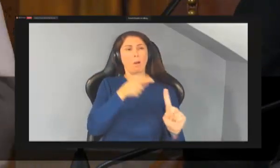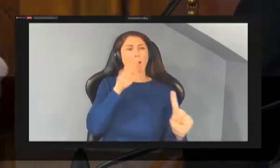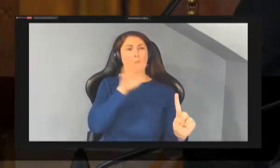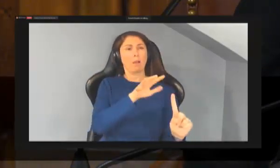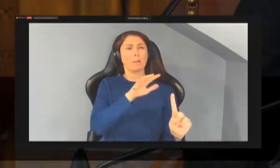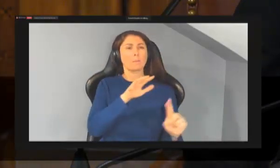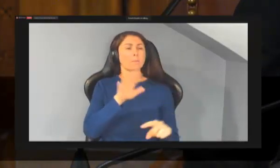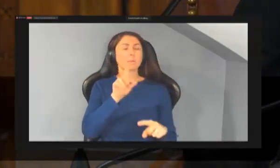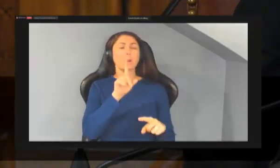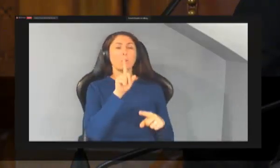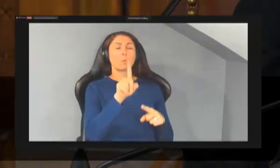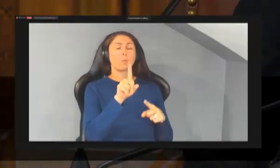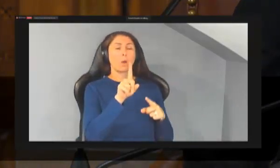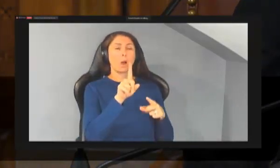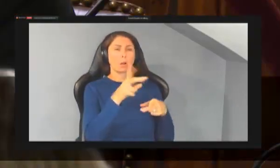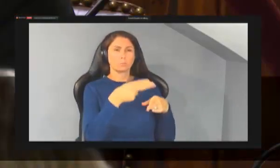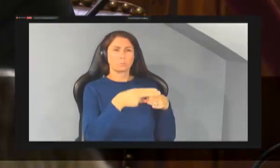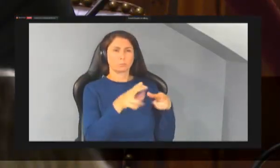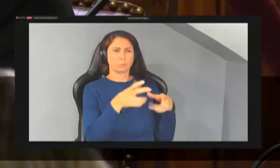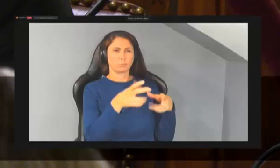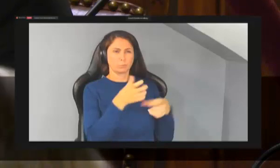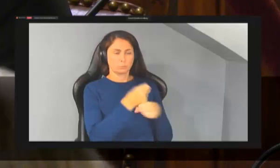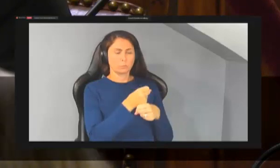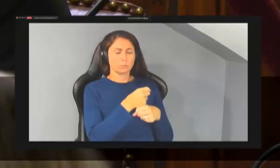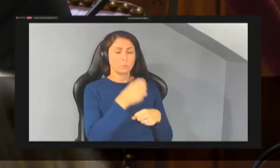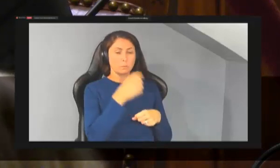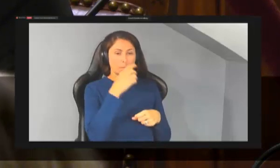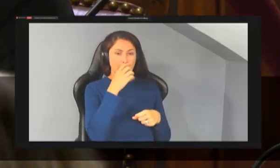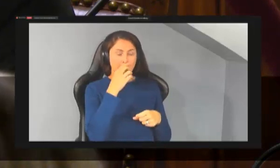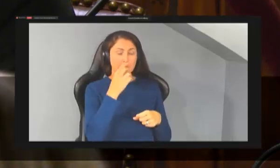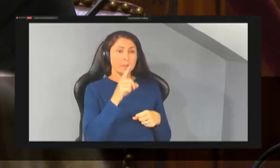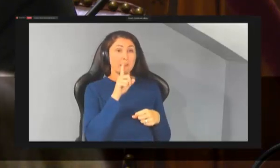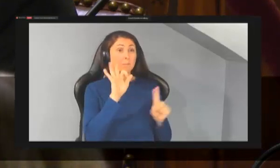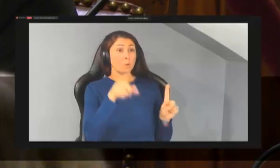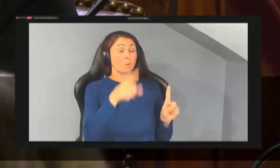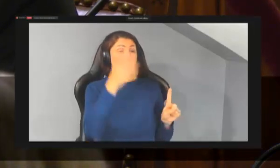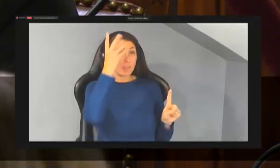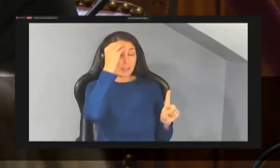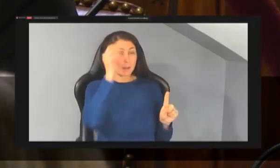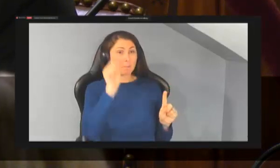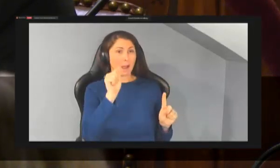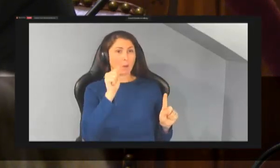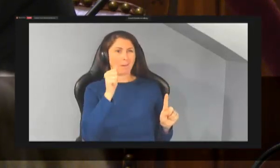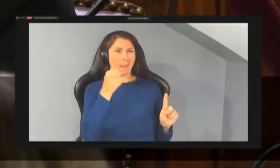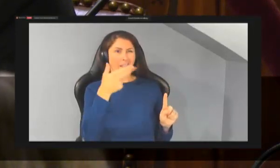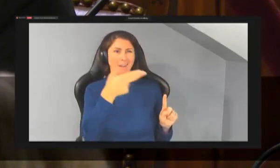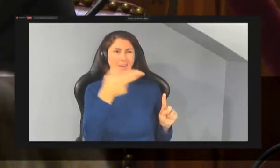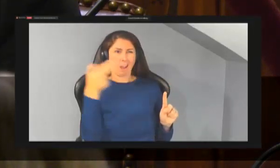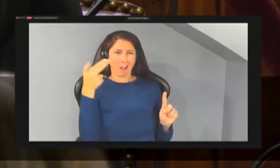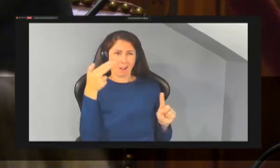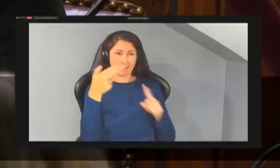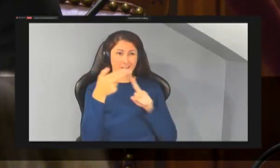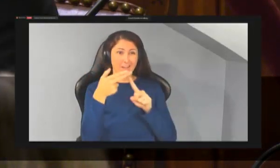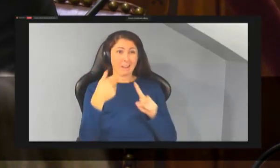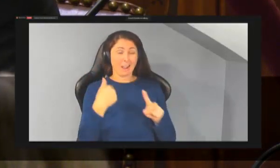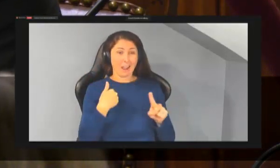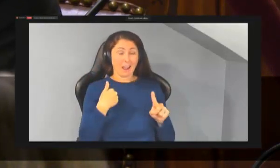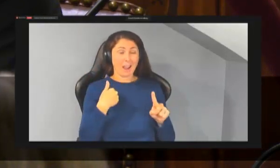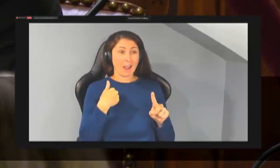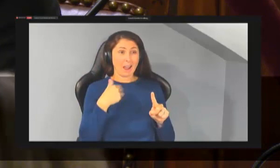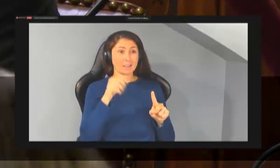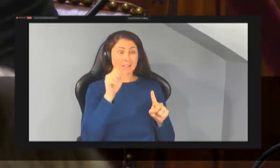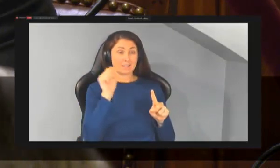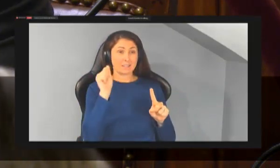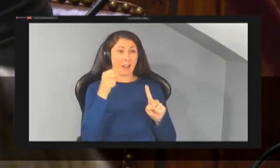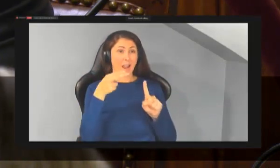and short is that, you know, basically if you think about a gun, it contains a confined explosion